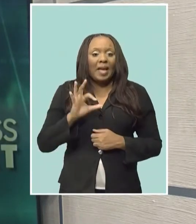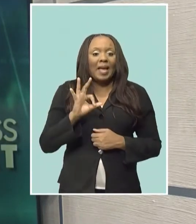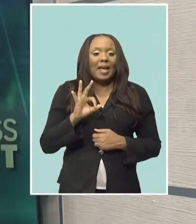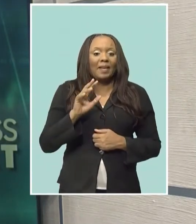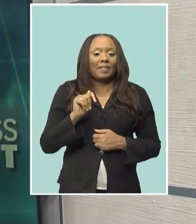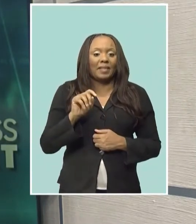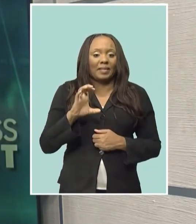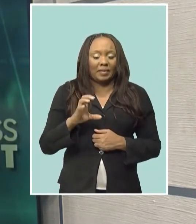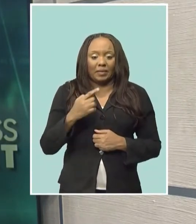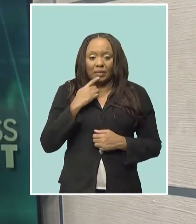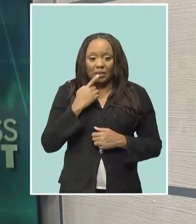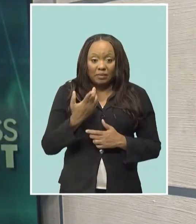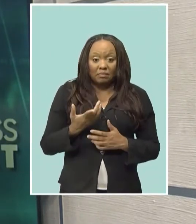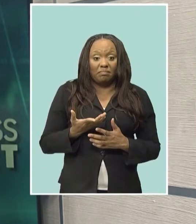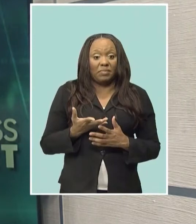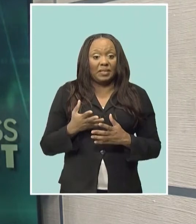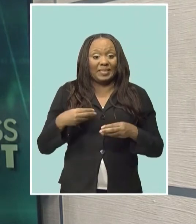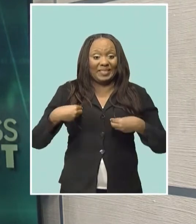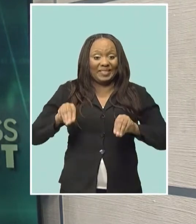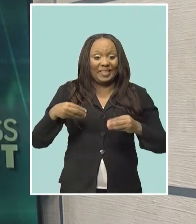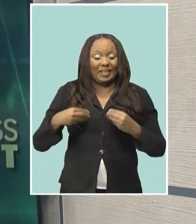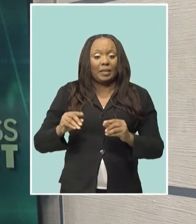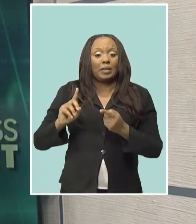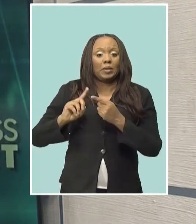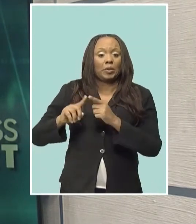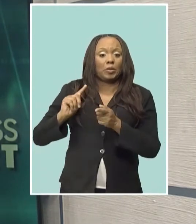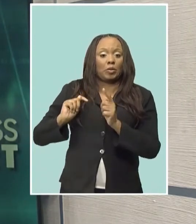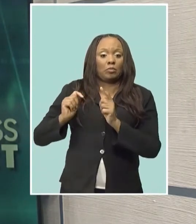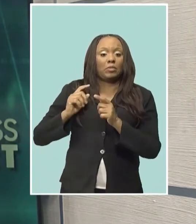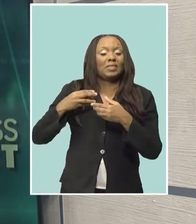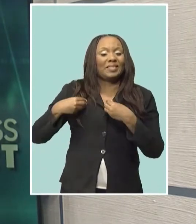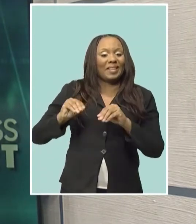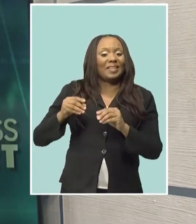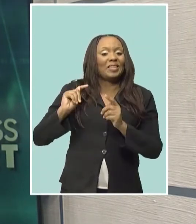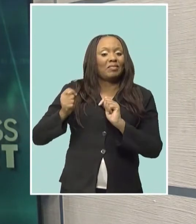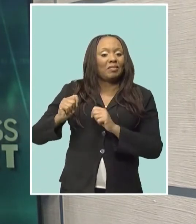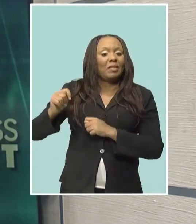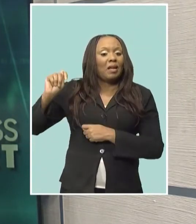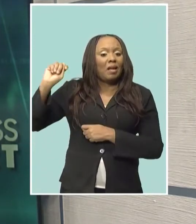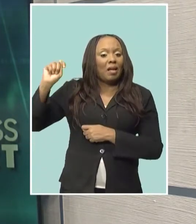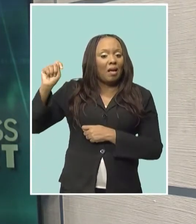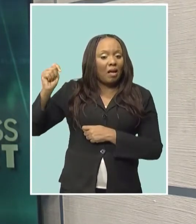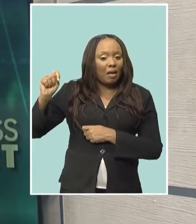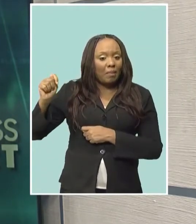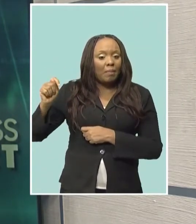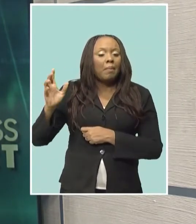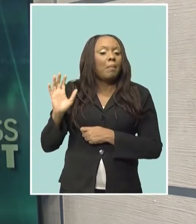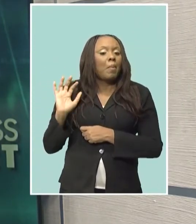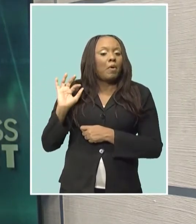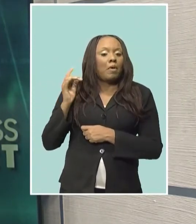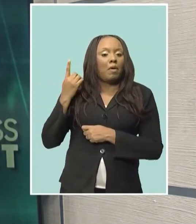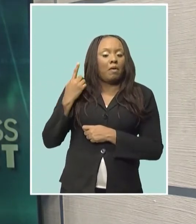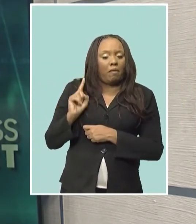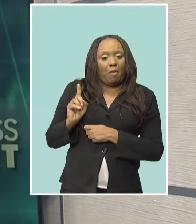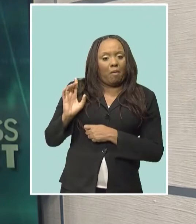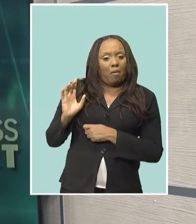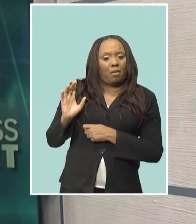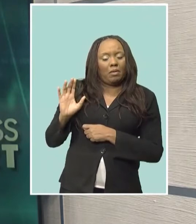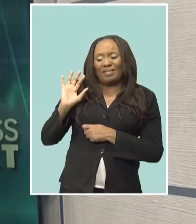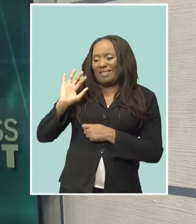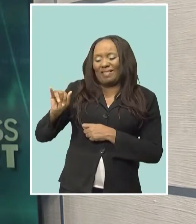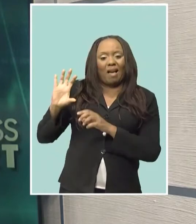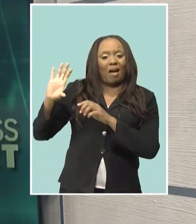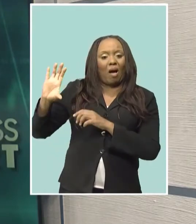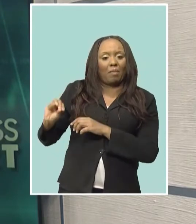The FTC had ruled that the sale to Trinidad and Tobago-based Hadco Limited, the parent company of Creamery Novelties, would